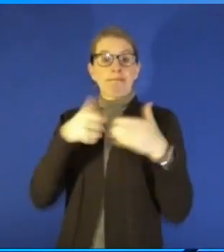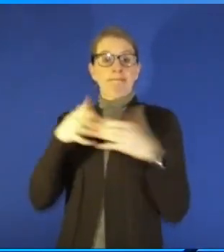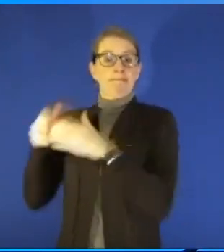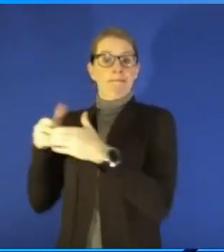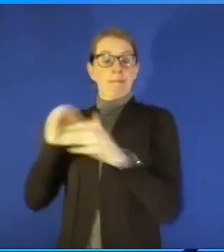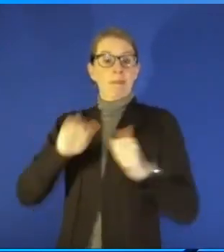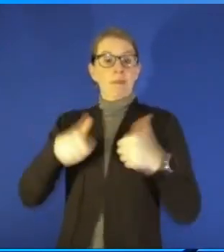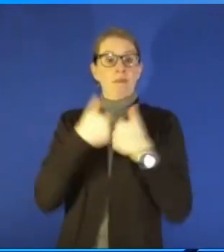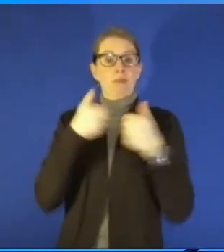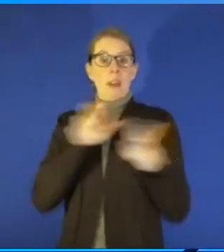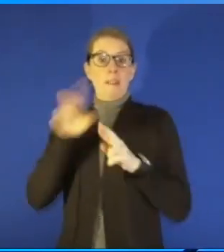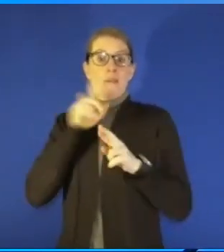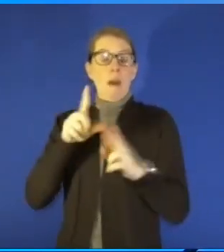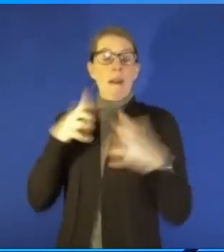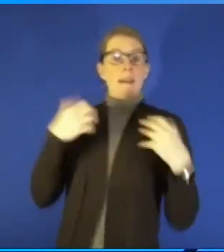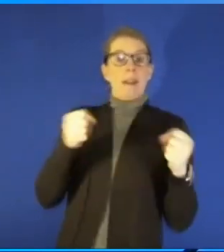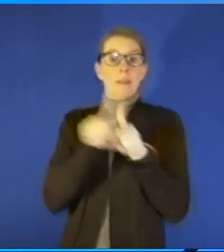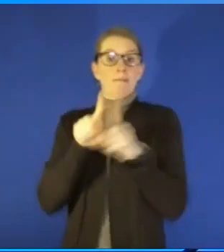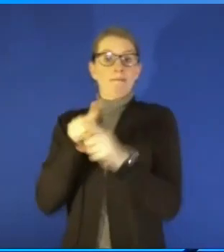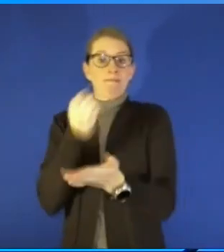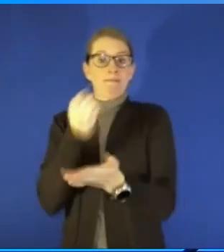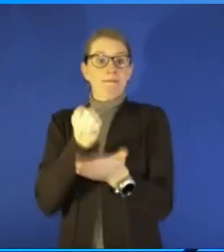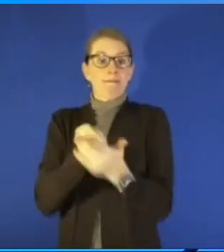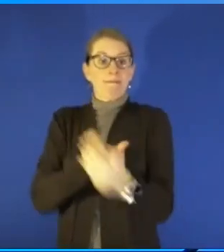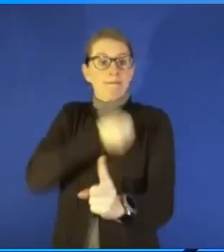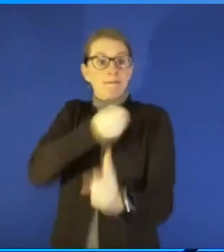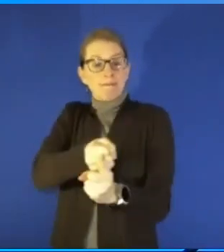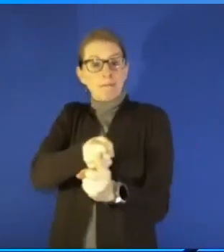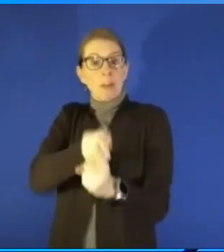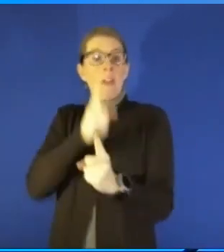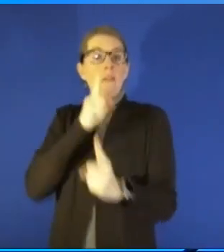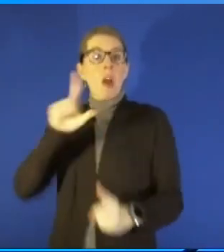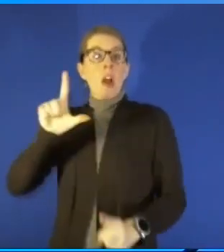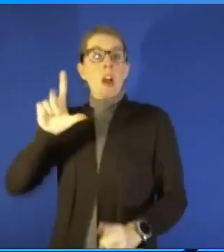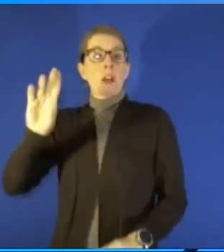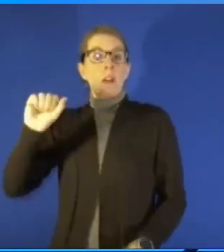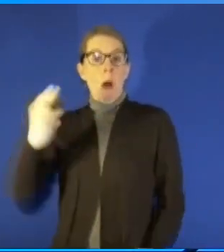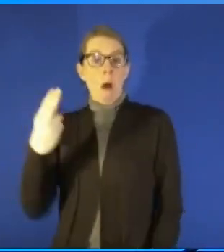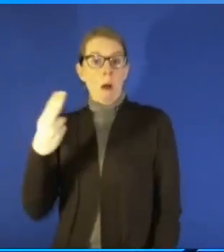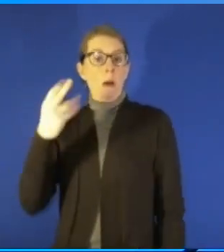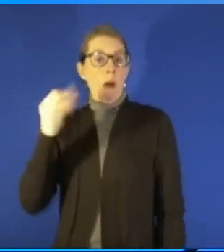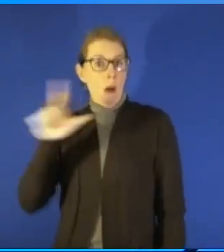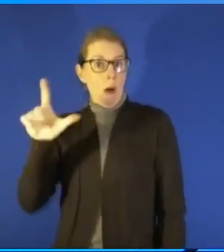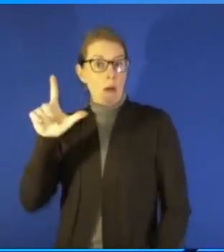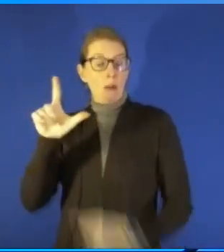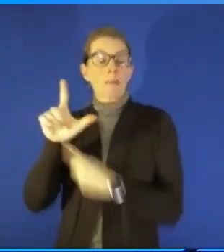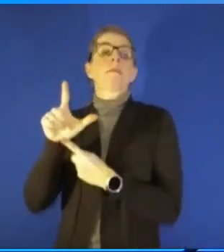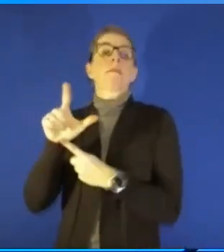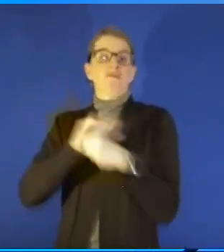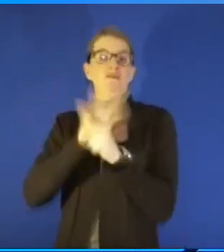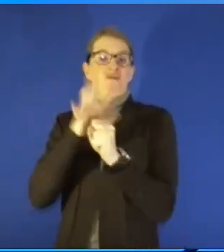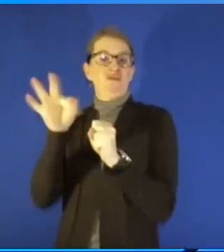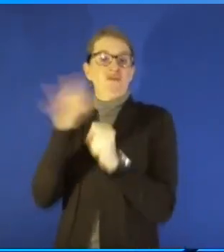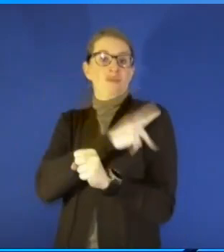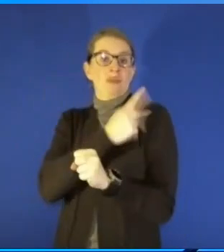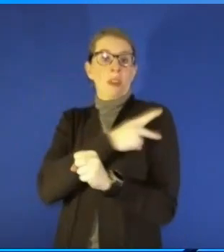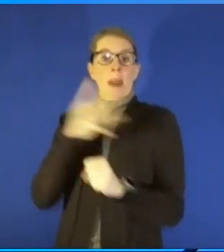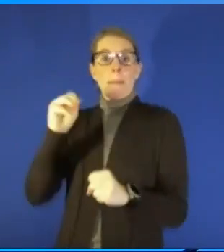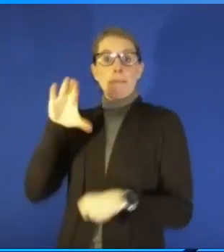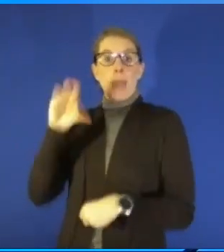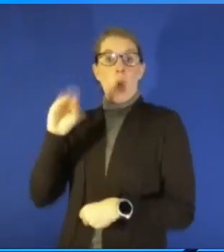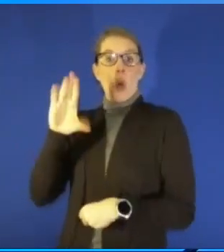both the health and economic impacts of long-haul COVID-19 patients. A new report from the Mayo Clinic says